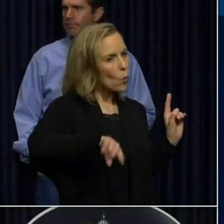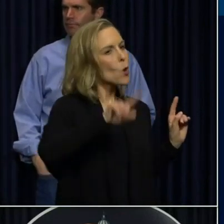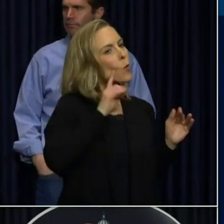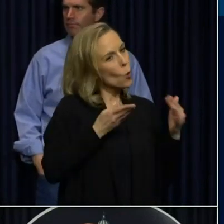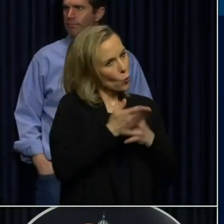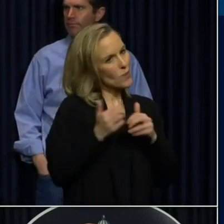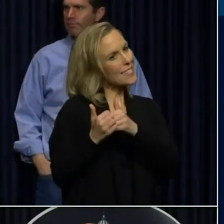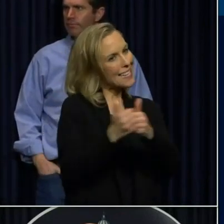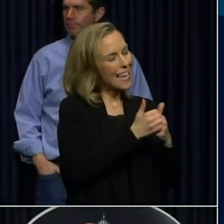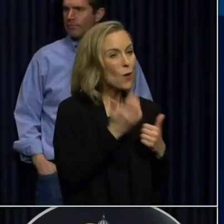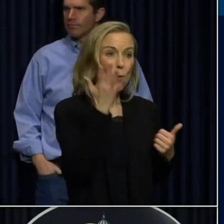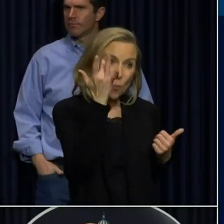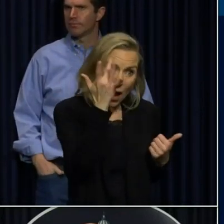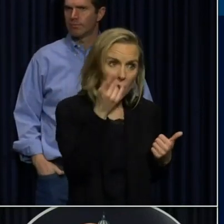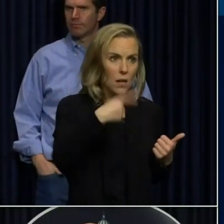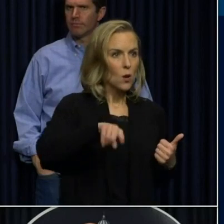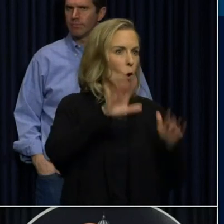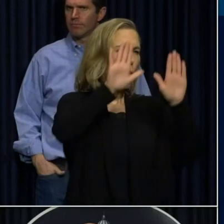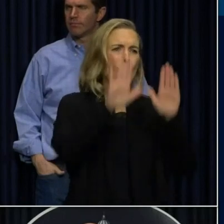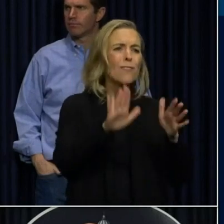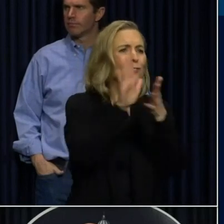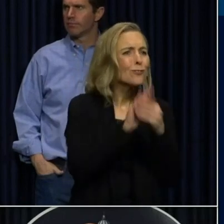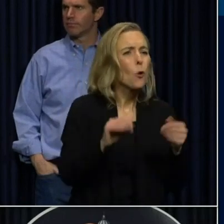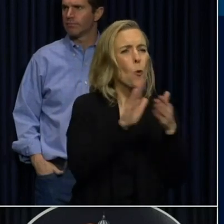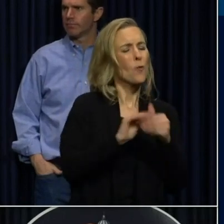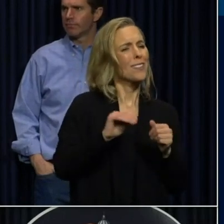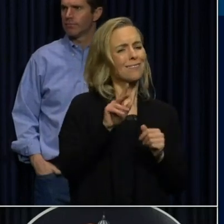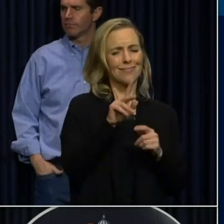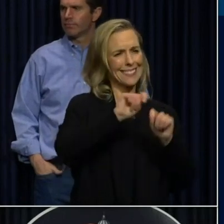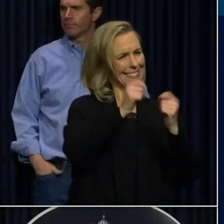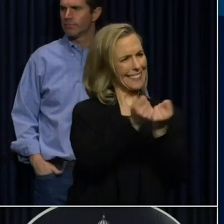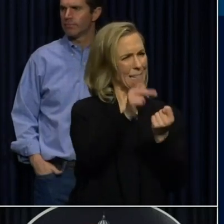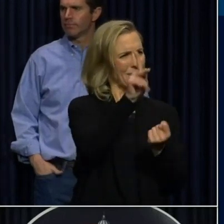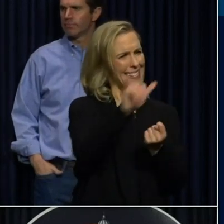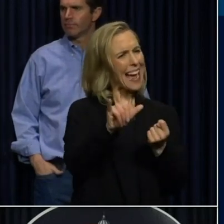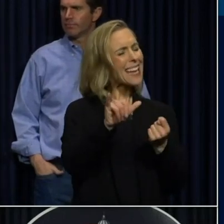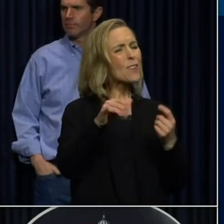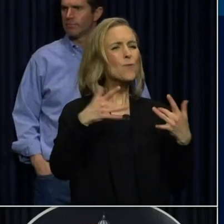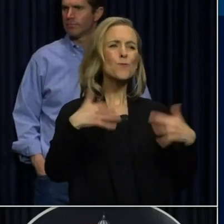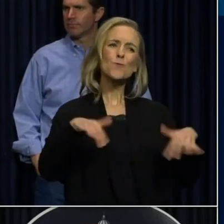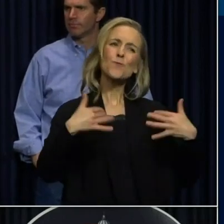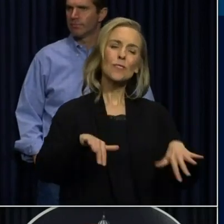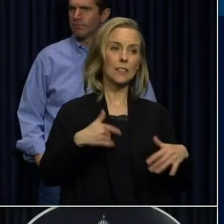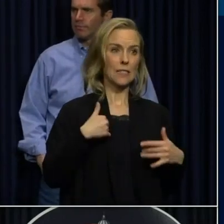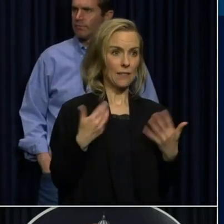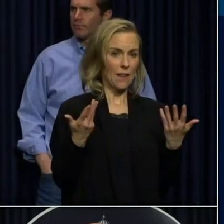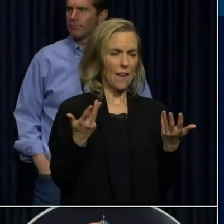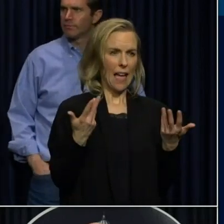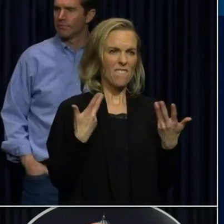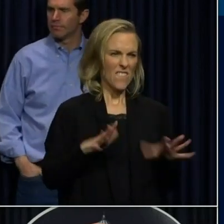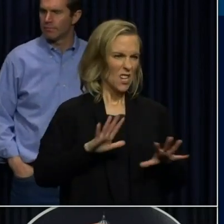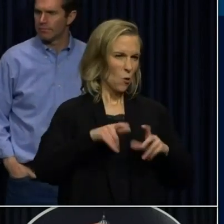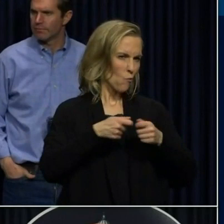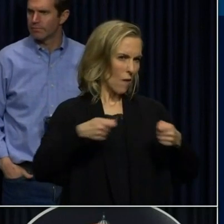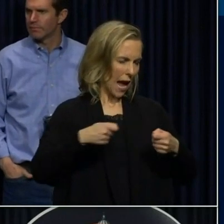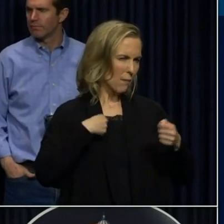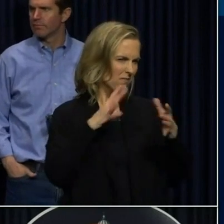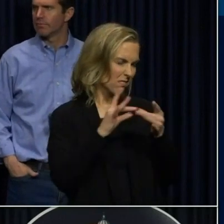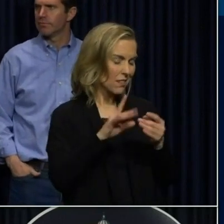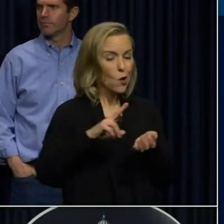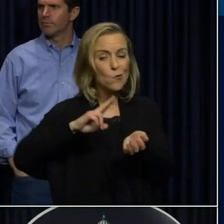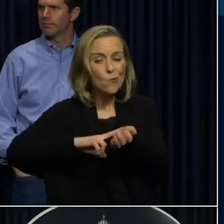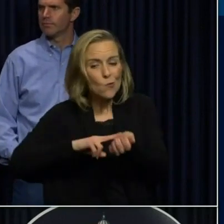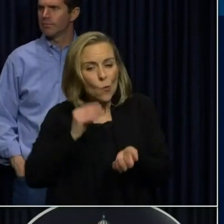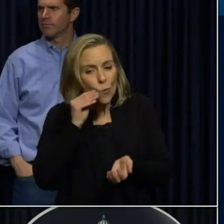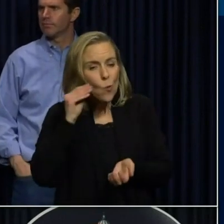to get through it because of all these wonderful stories of Team Kentucky coming together. And as I finish out here real quick, with the nursing homes